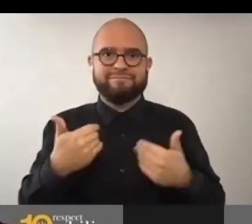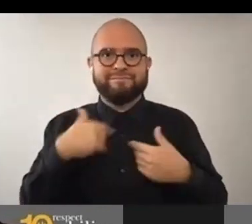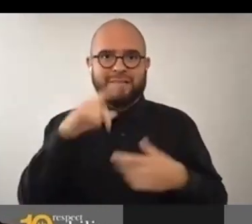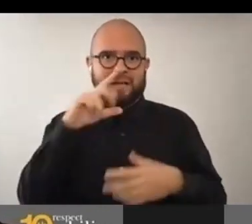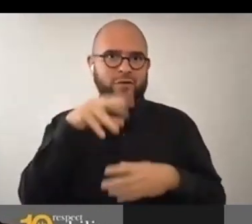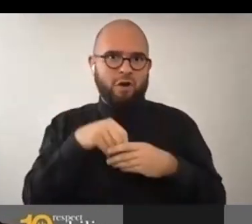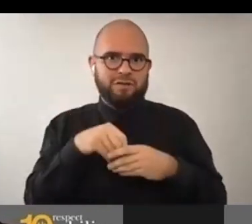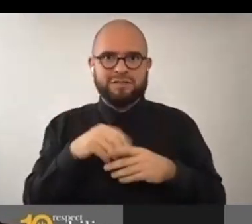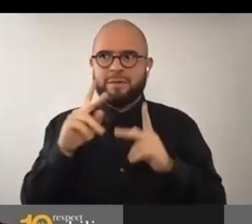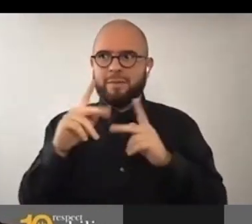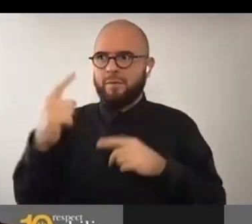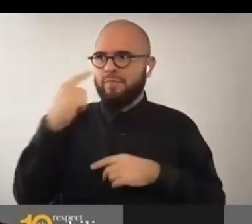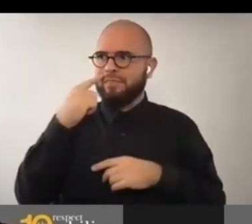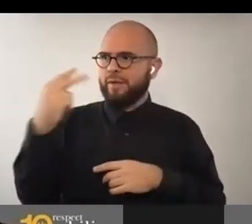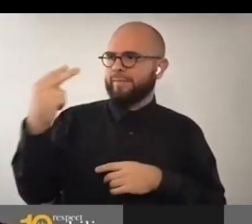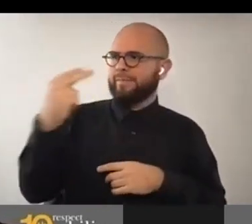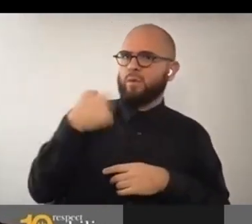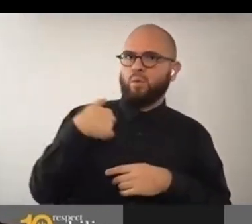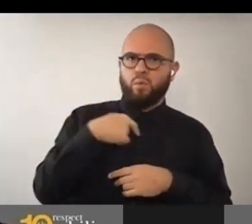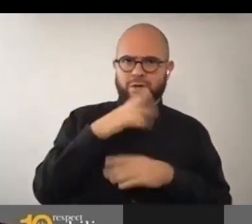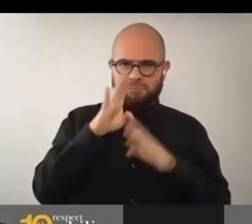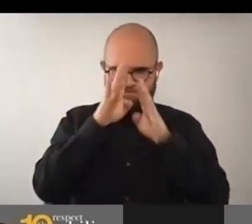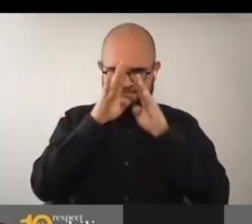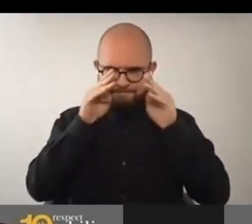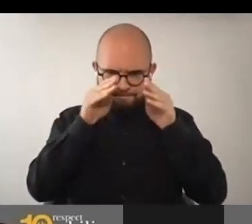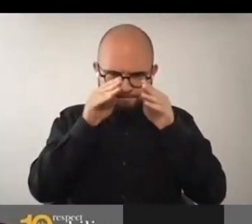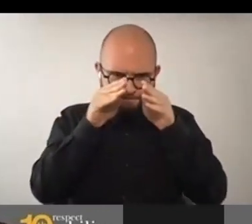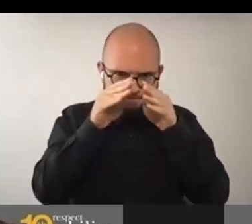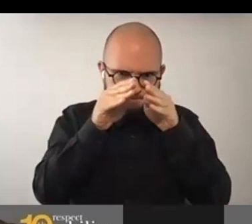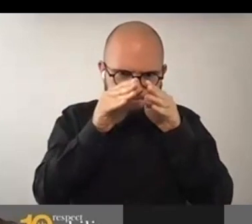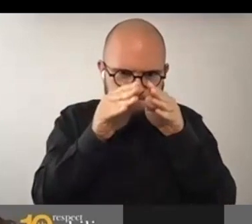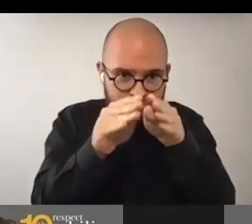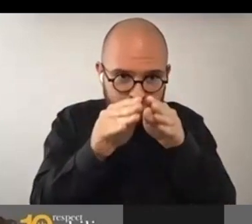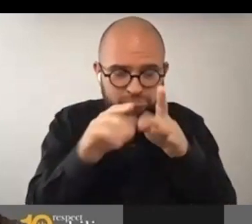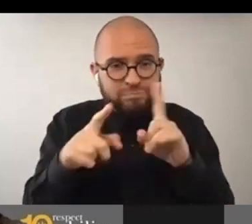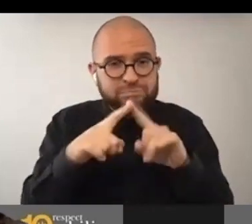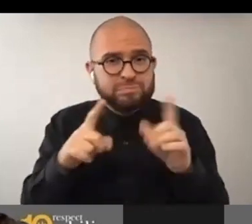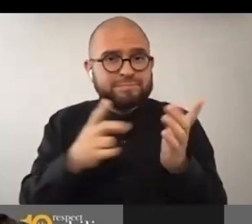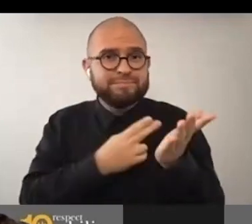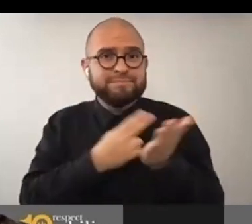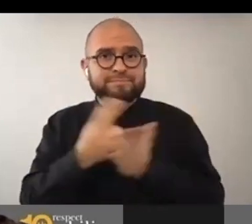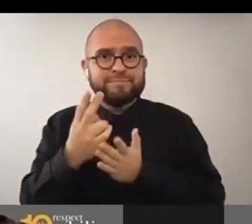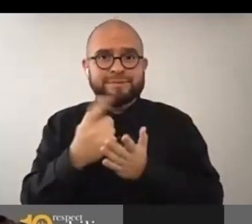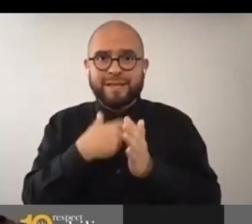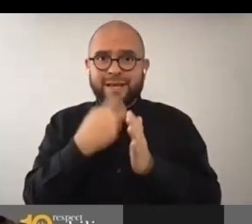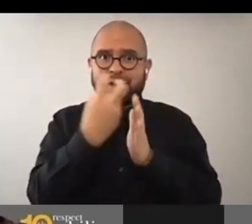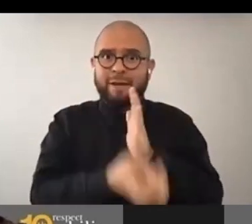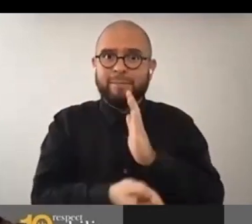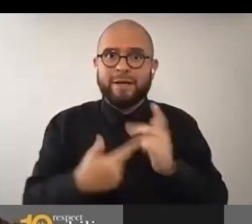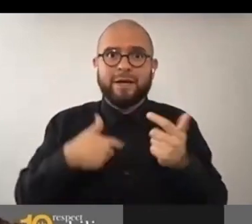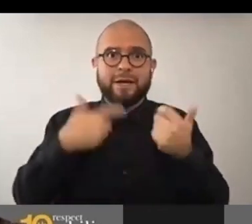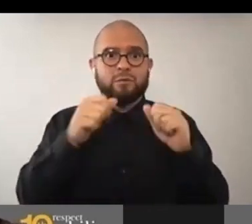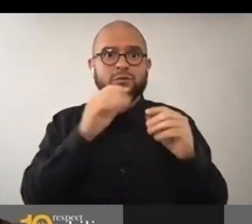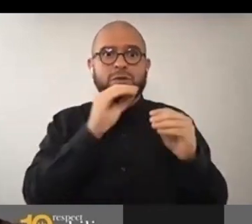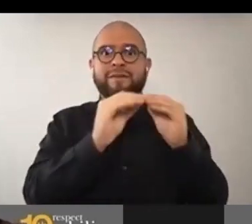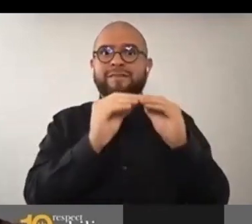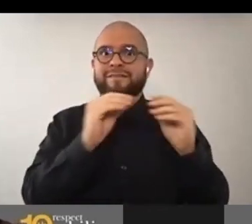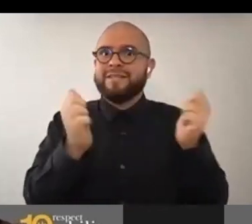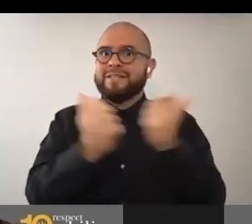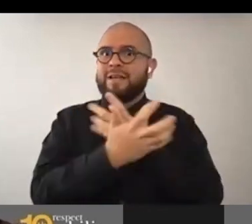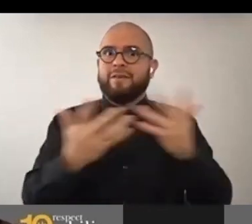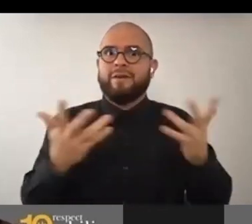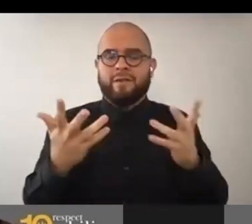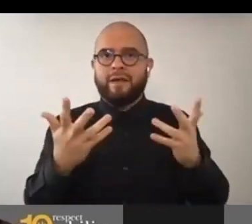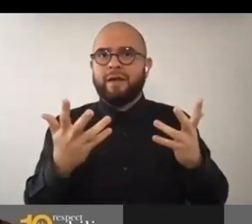narrow focused. But I came into this wanting to fix everything. So my